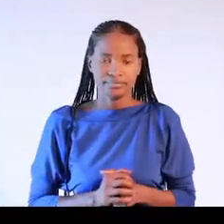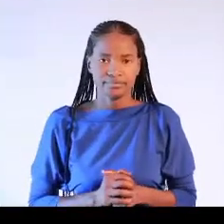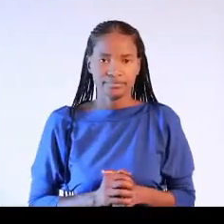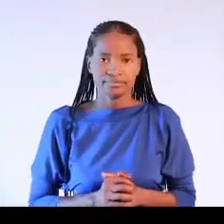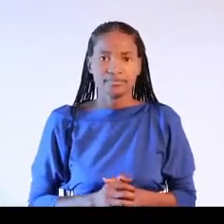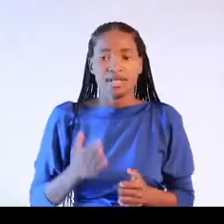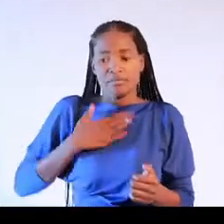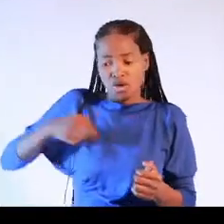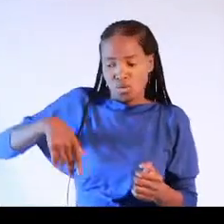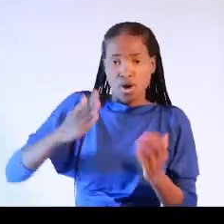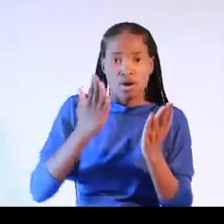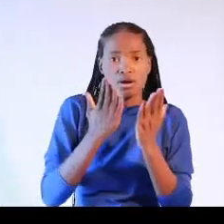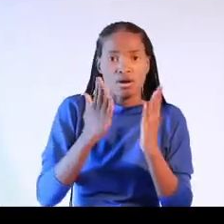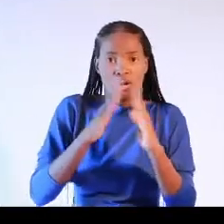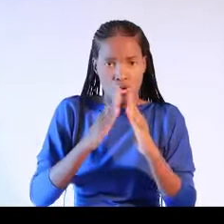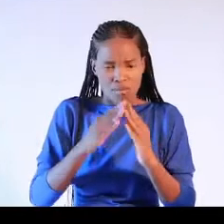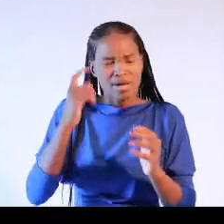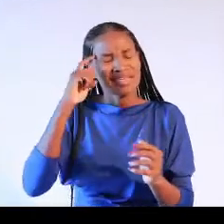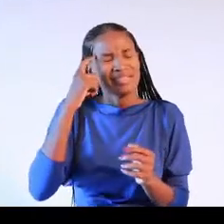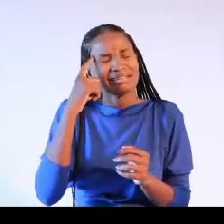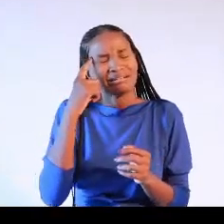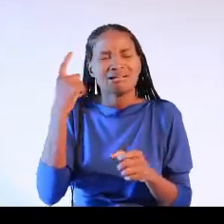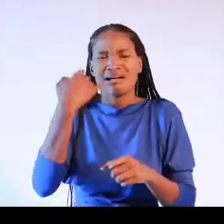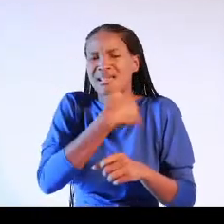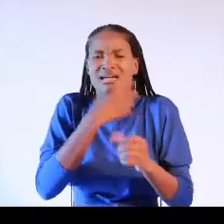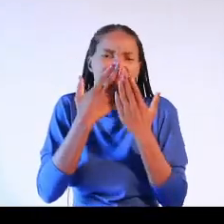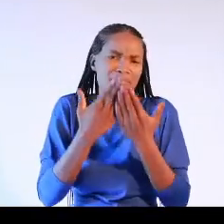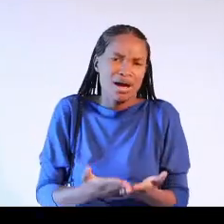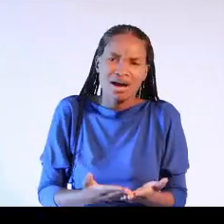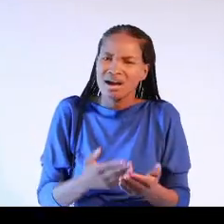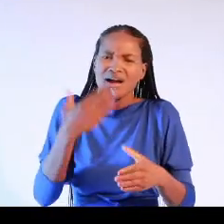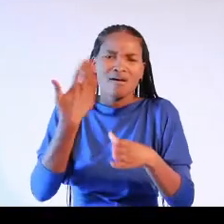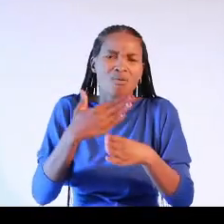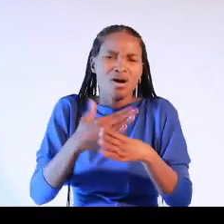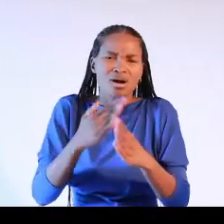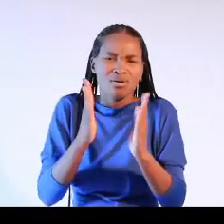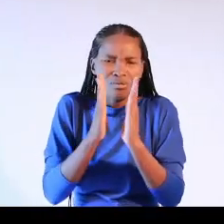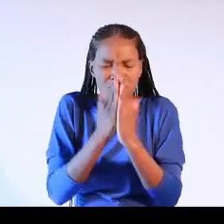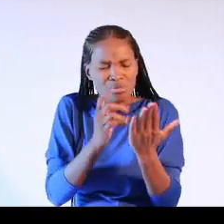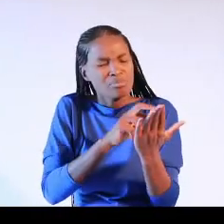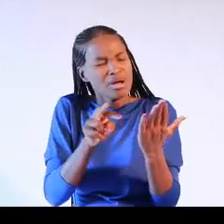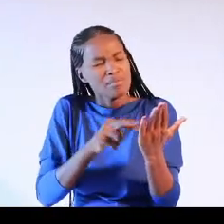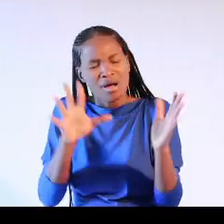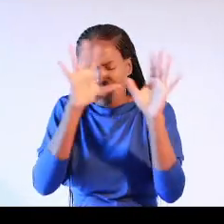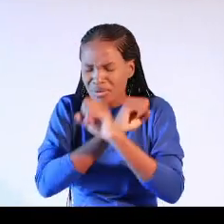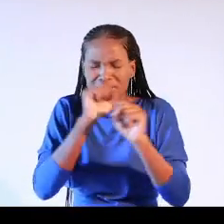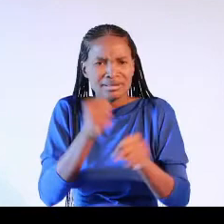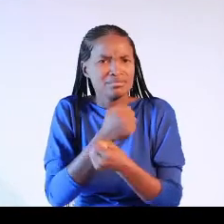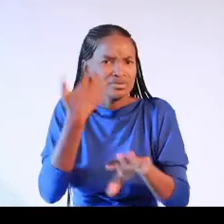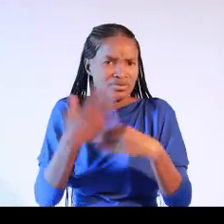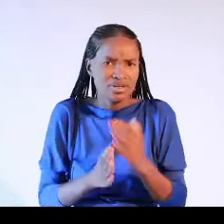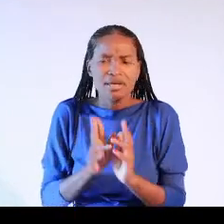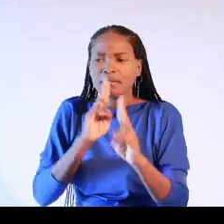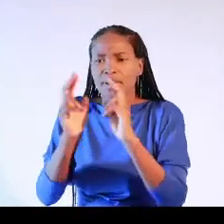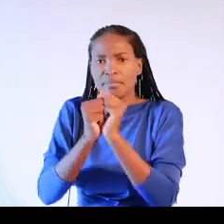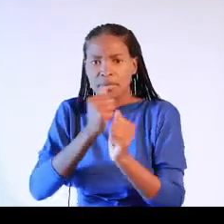On my way home, I thought about my daily struggle to finish my homework in the dark. I talked